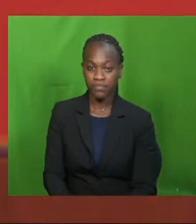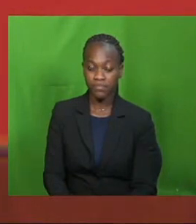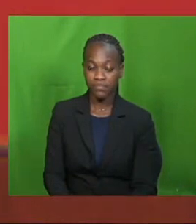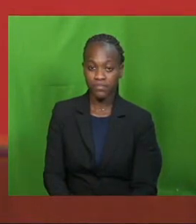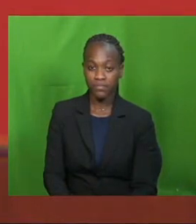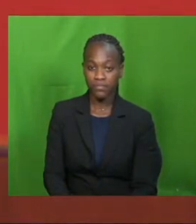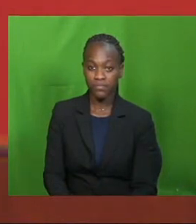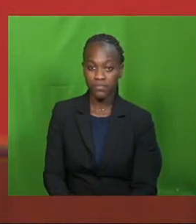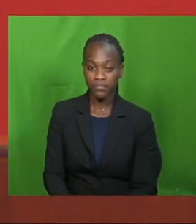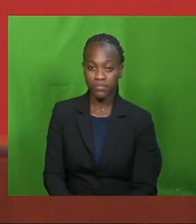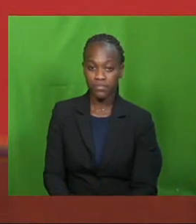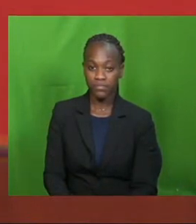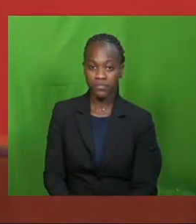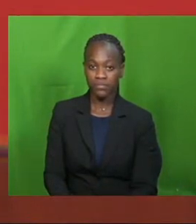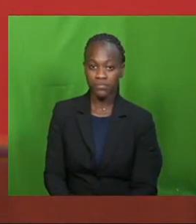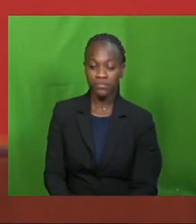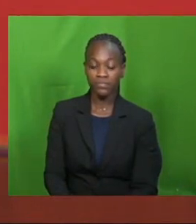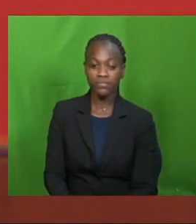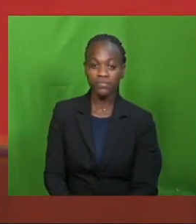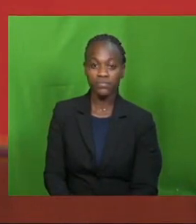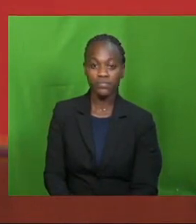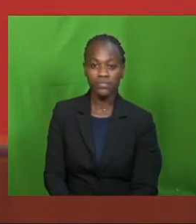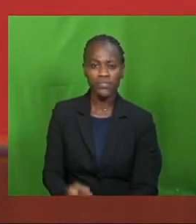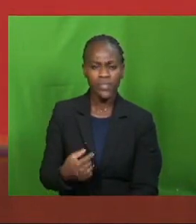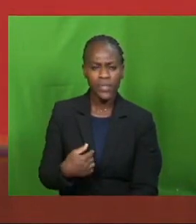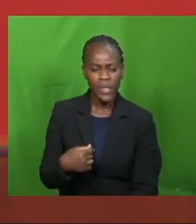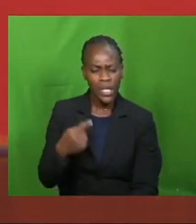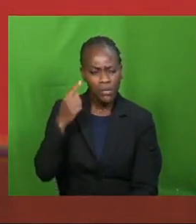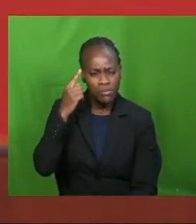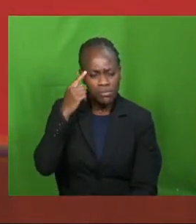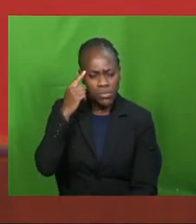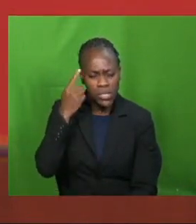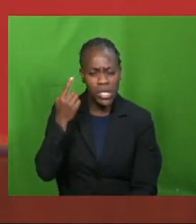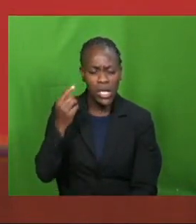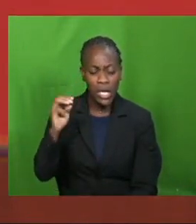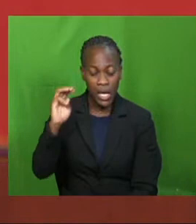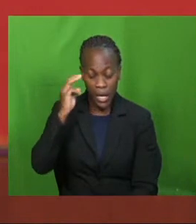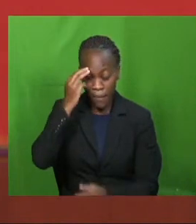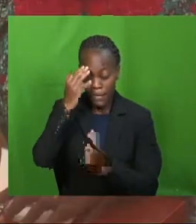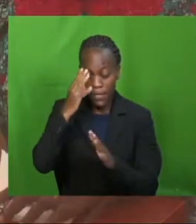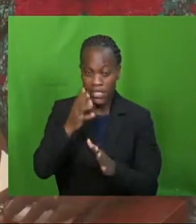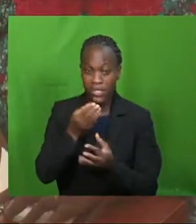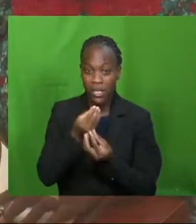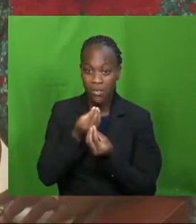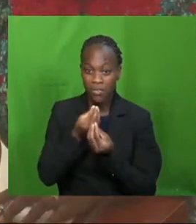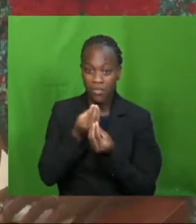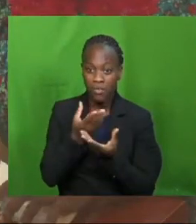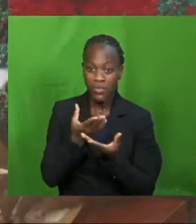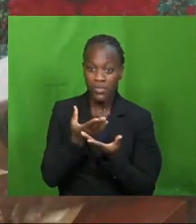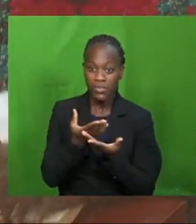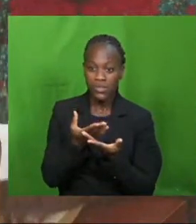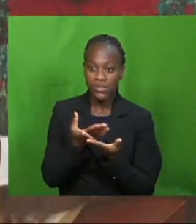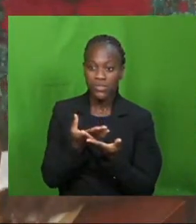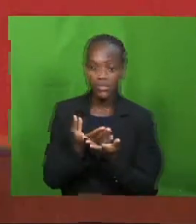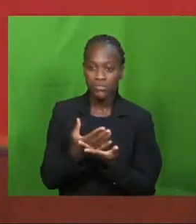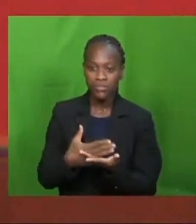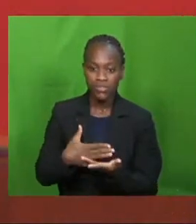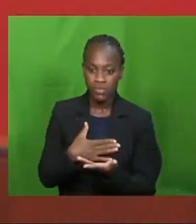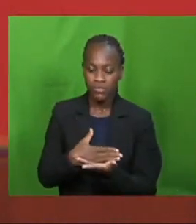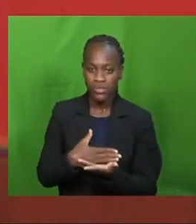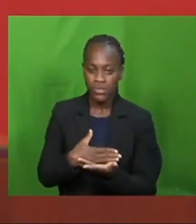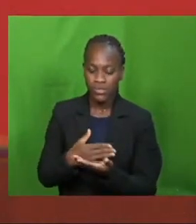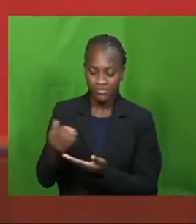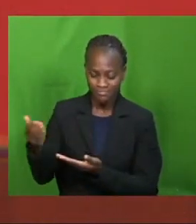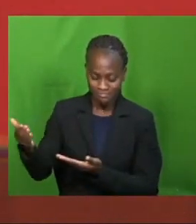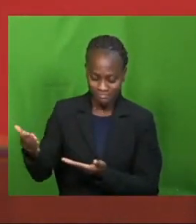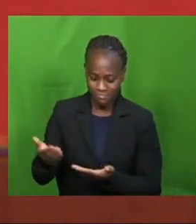And I believe the questions are directed to Minister for Information. So, Honourable Minister, may you